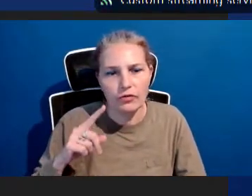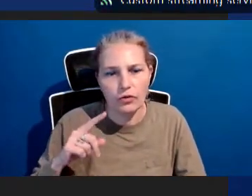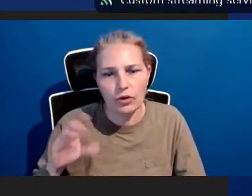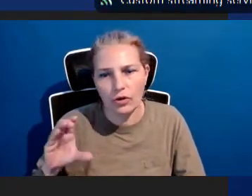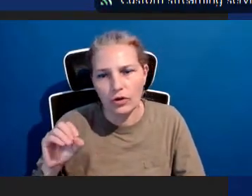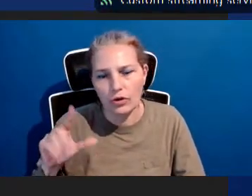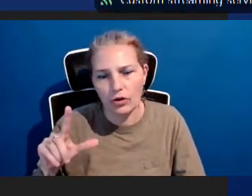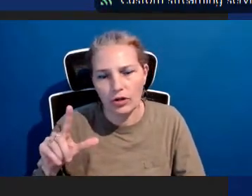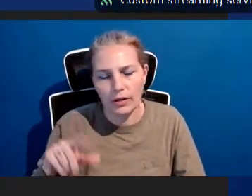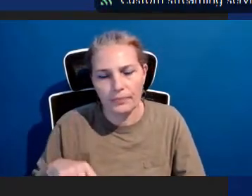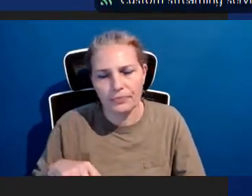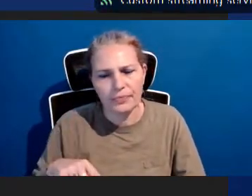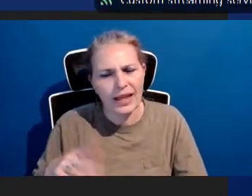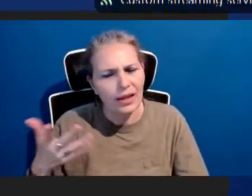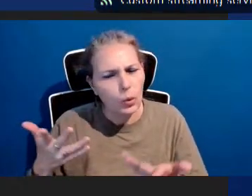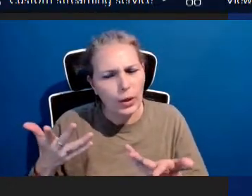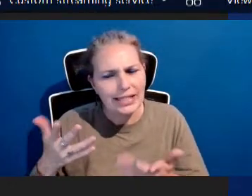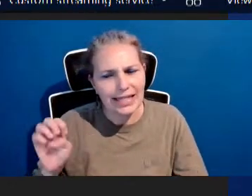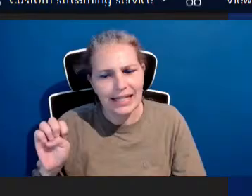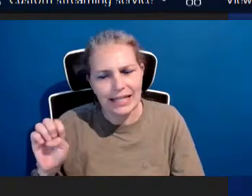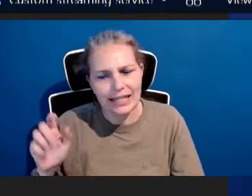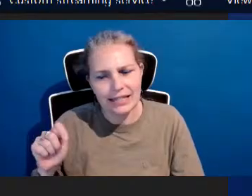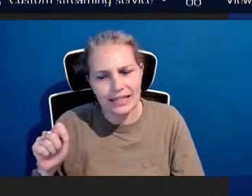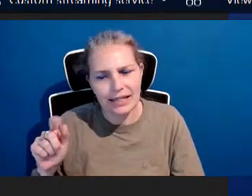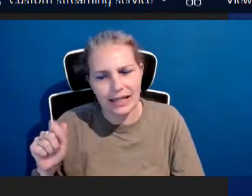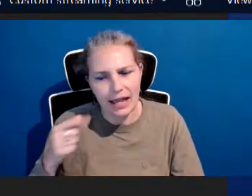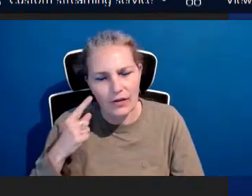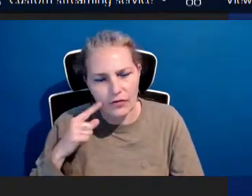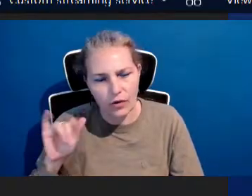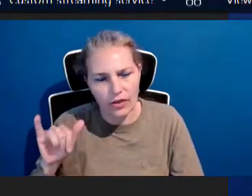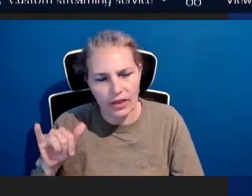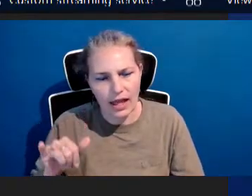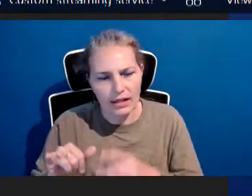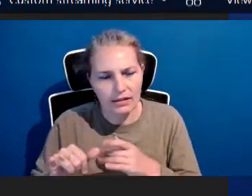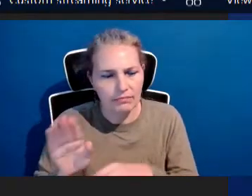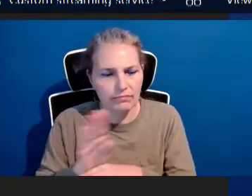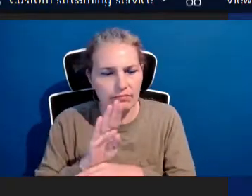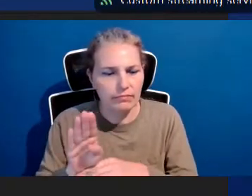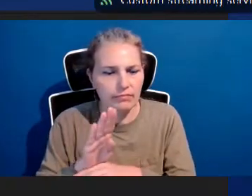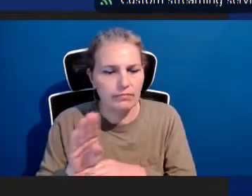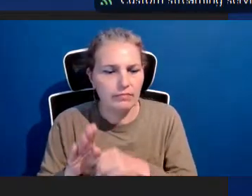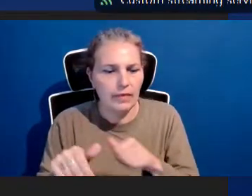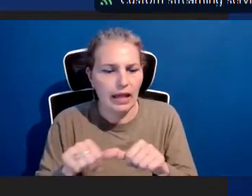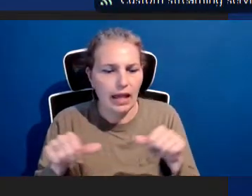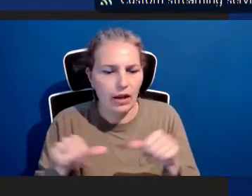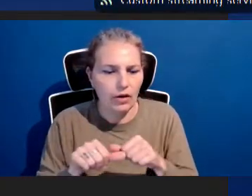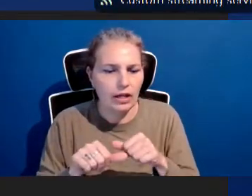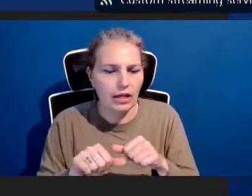Is there an ETA on the commercial area debris removal?